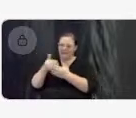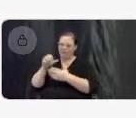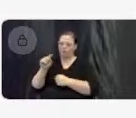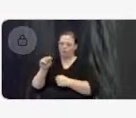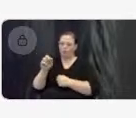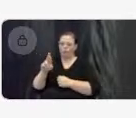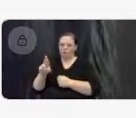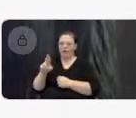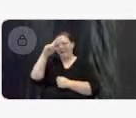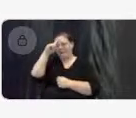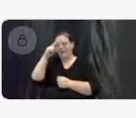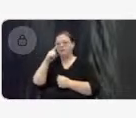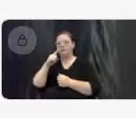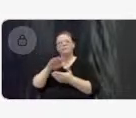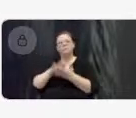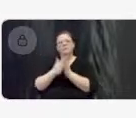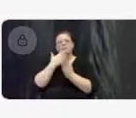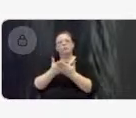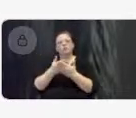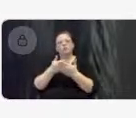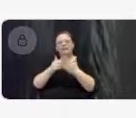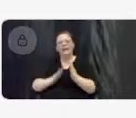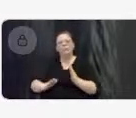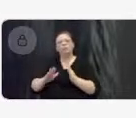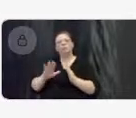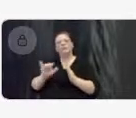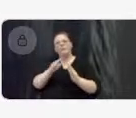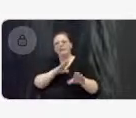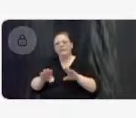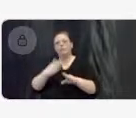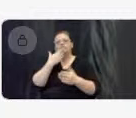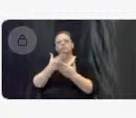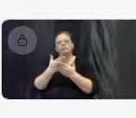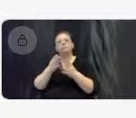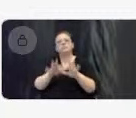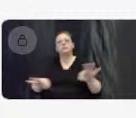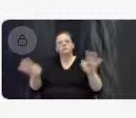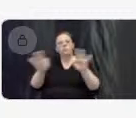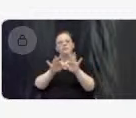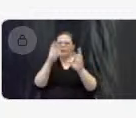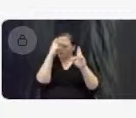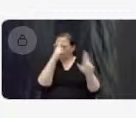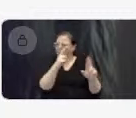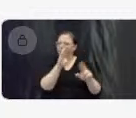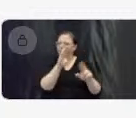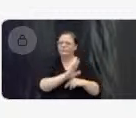being a good neighbor is very, very important, and I do respect that for them.